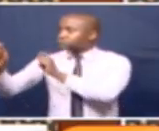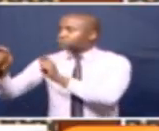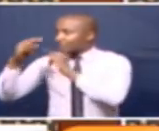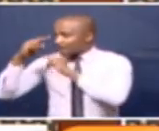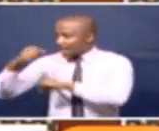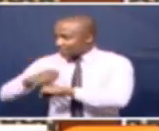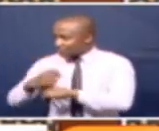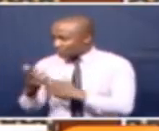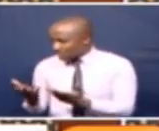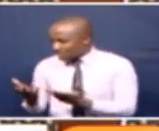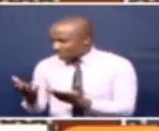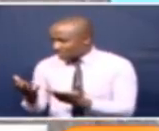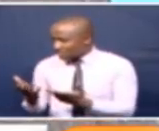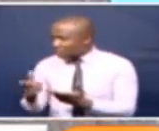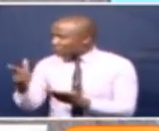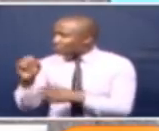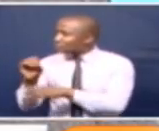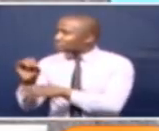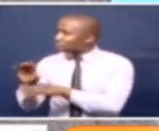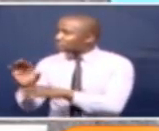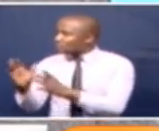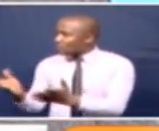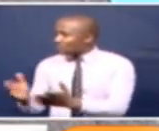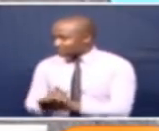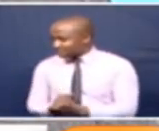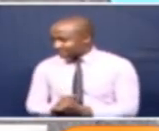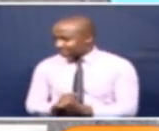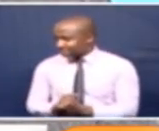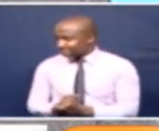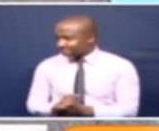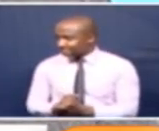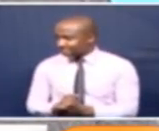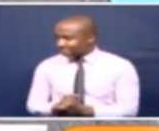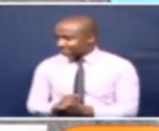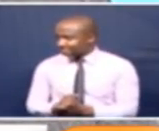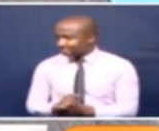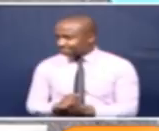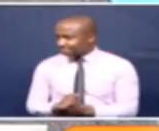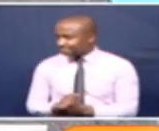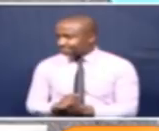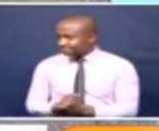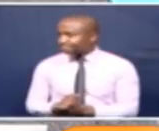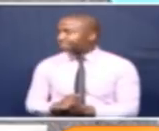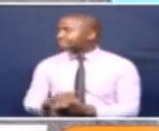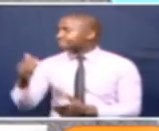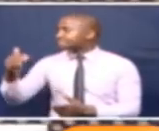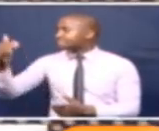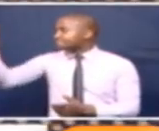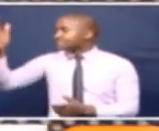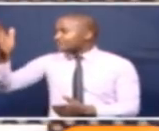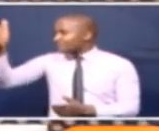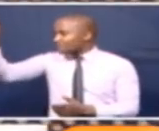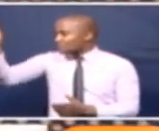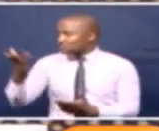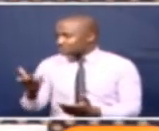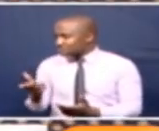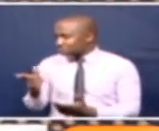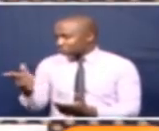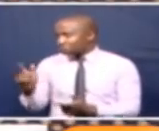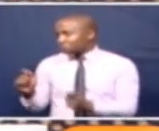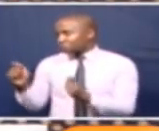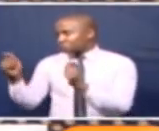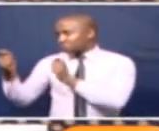very serious stage in her life as a teenager, looking forward to her future. She's going to be